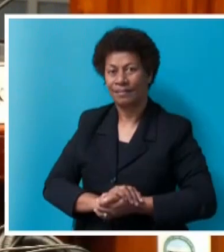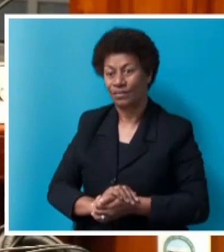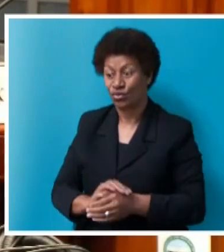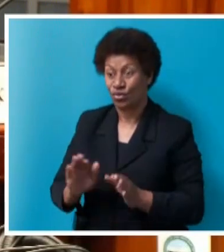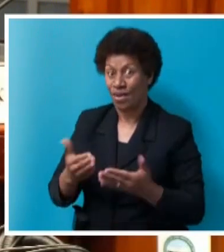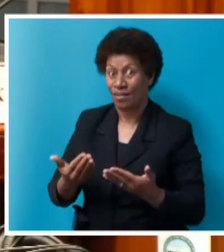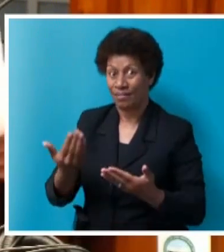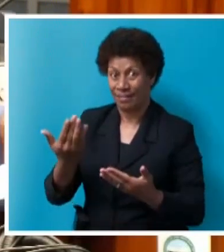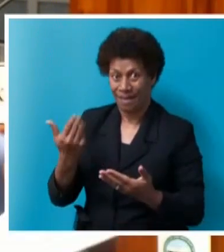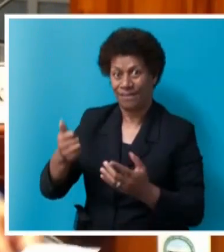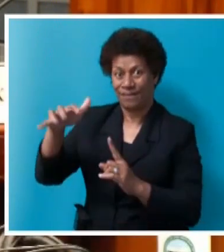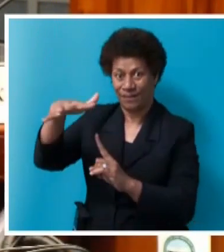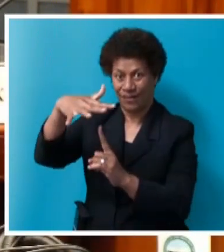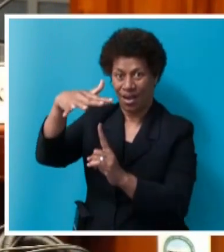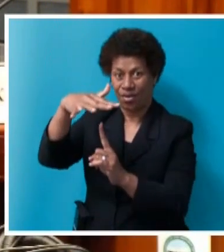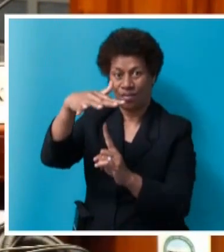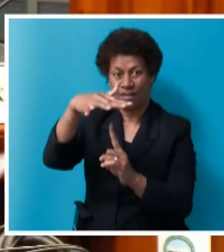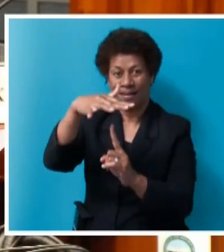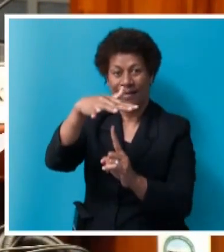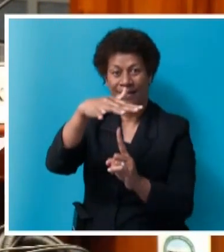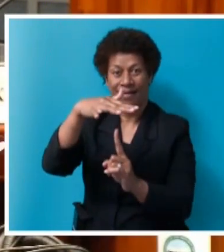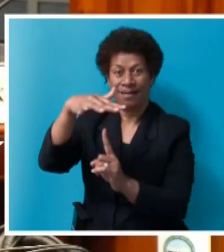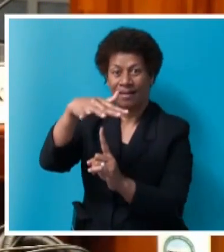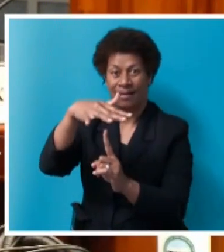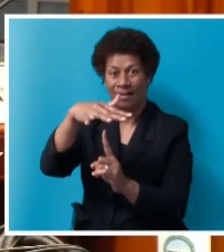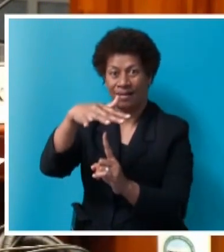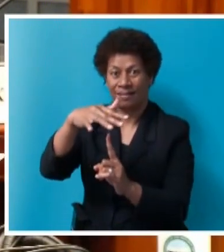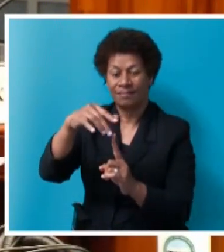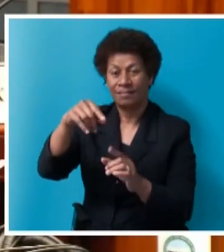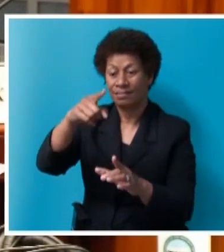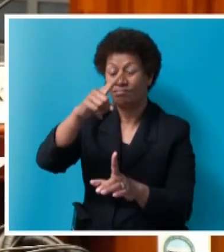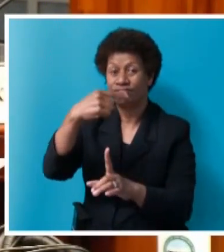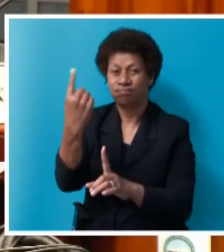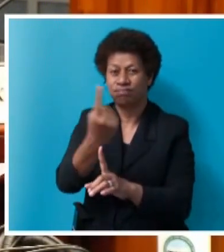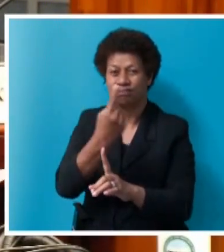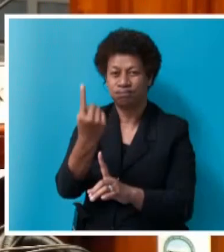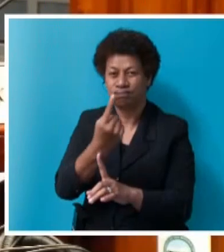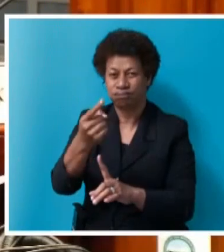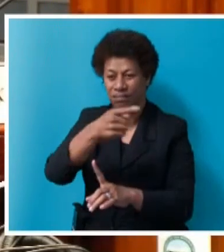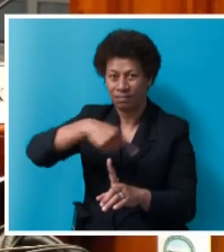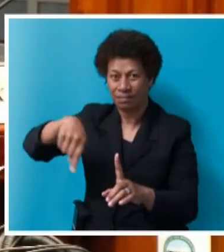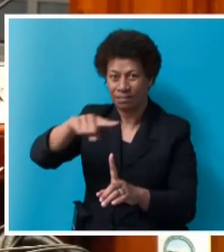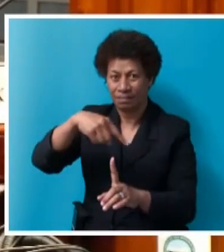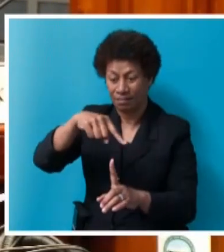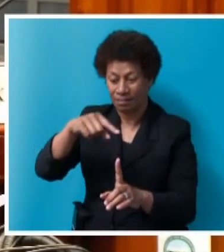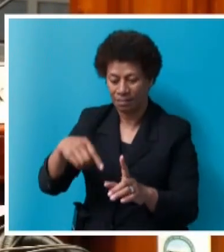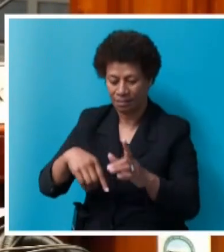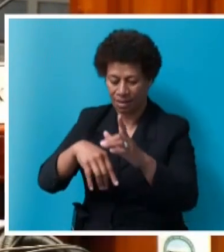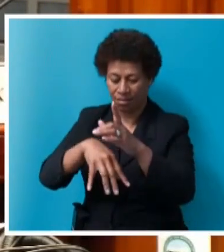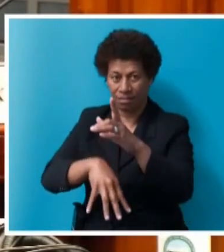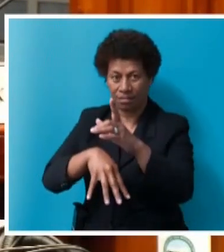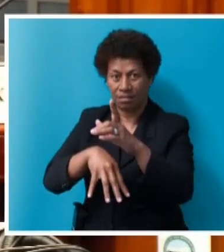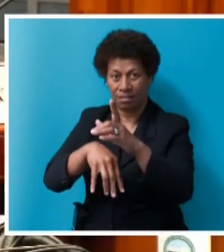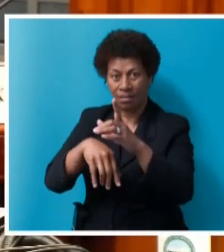helicopter with around 30-meter diameter formation hanging below it that's